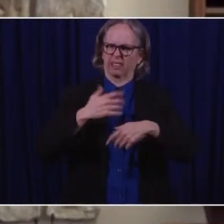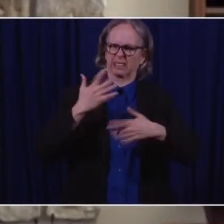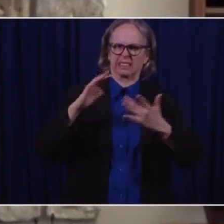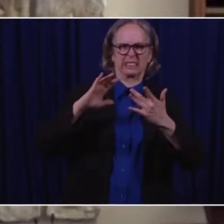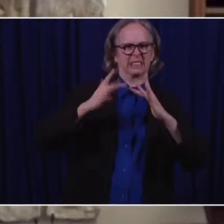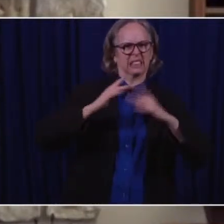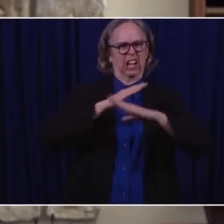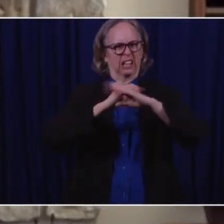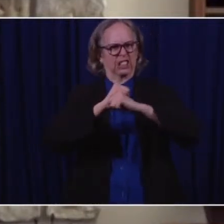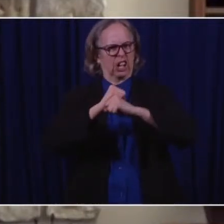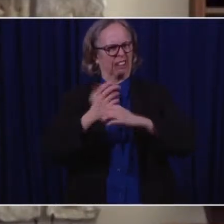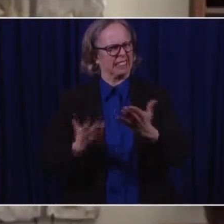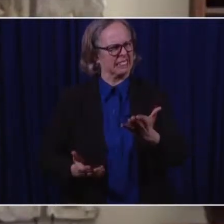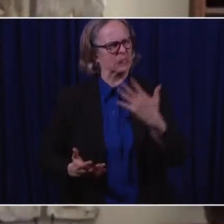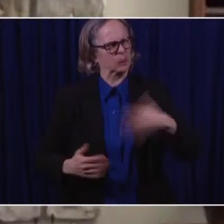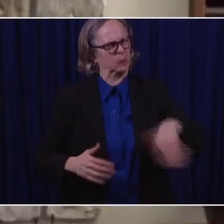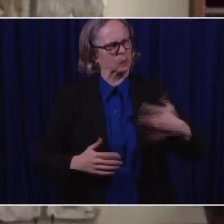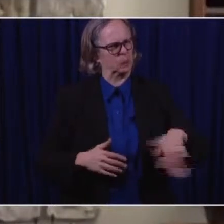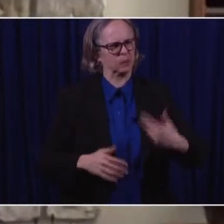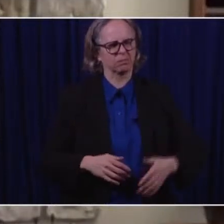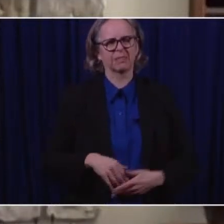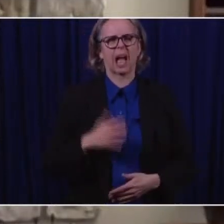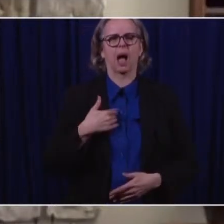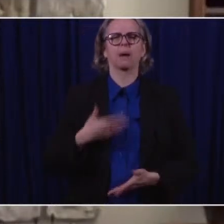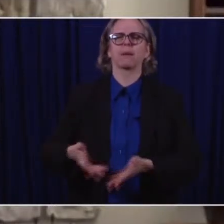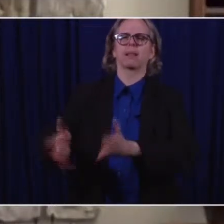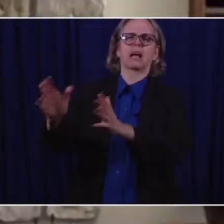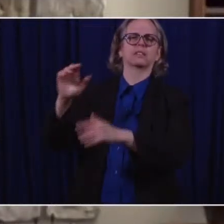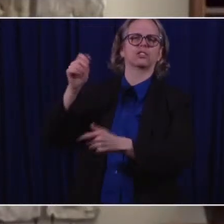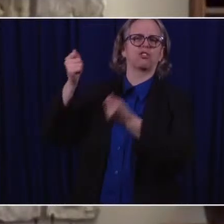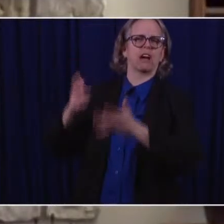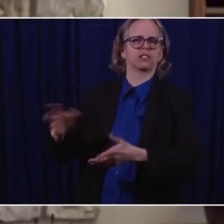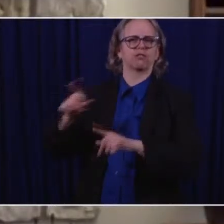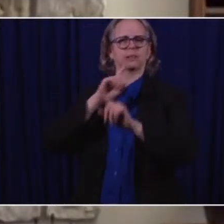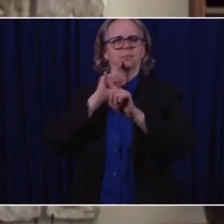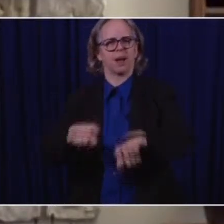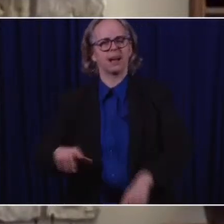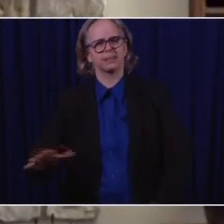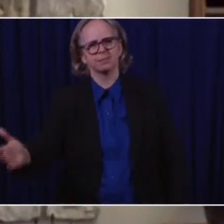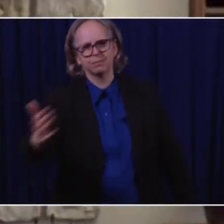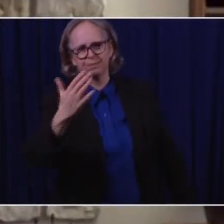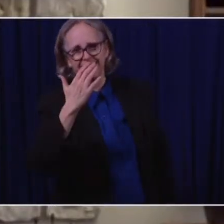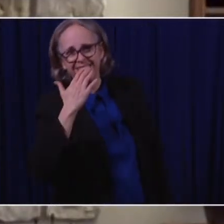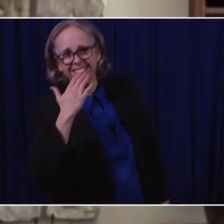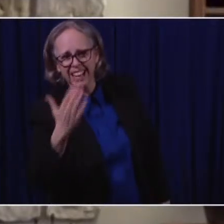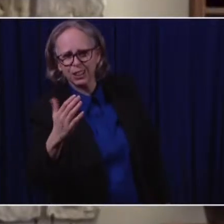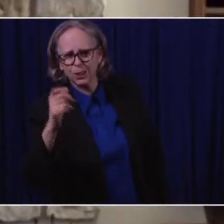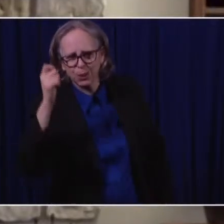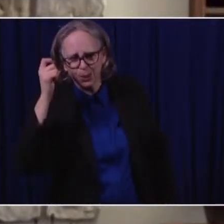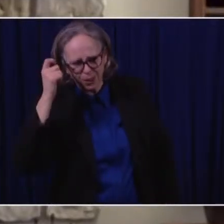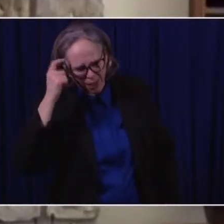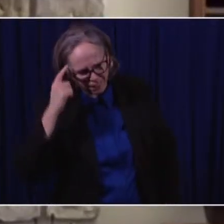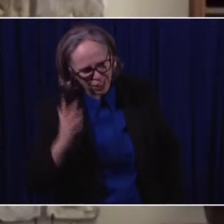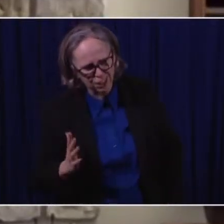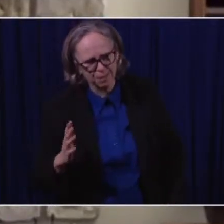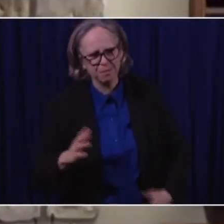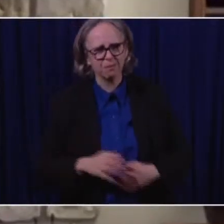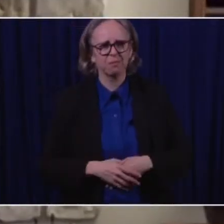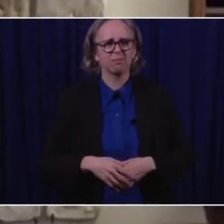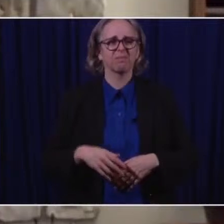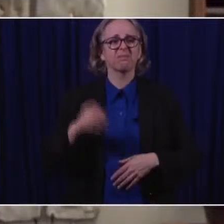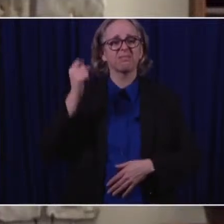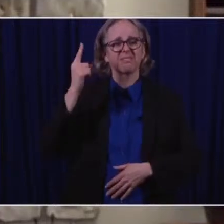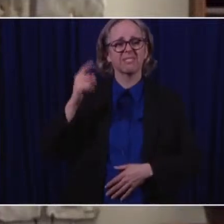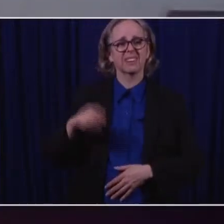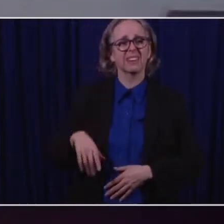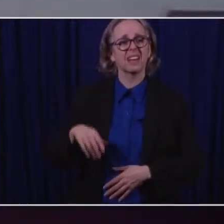to that question, as I mentioned earlier, we are starting what is our standard administrative review process as to how the issue